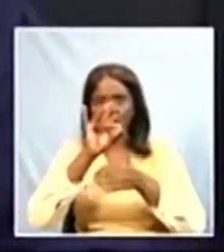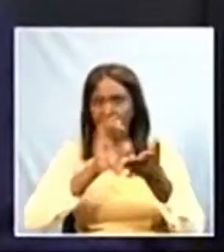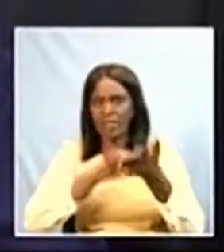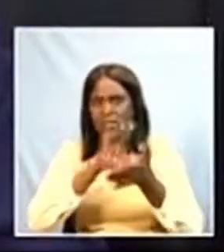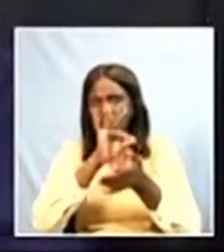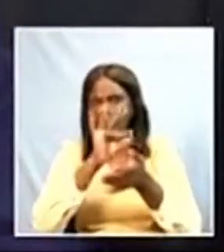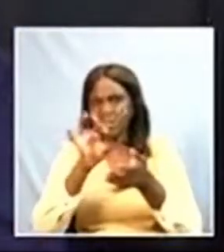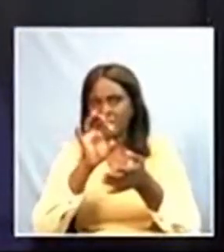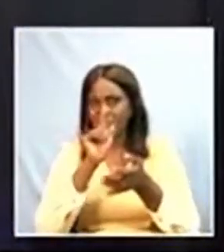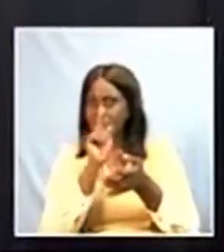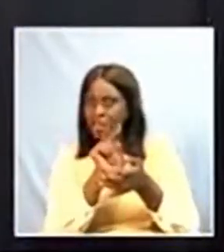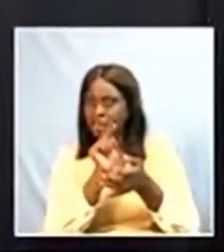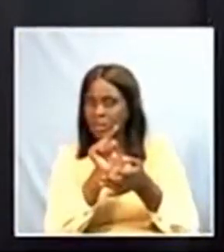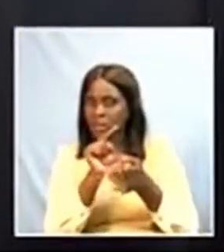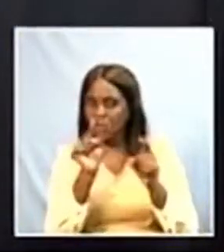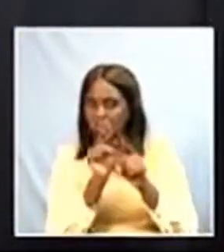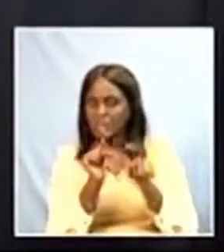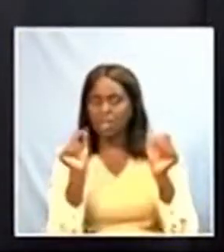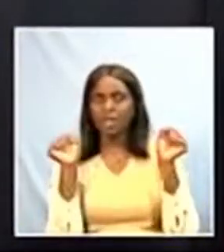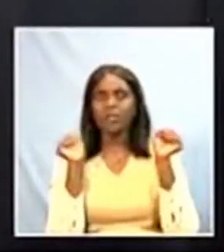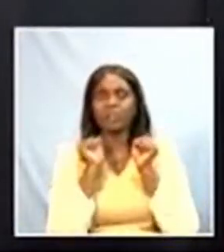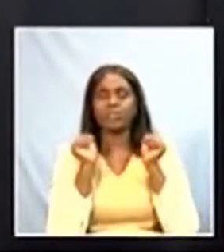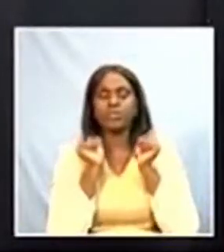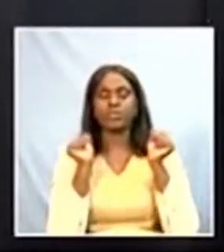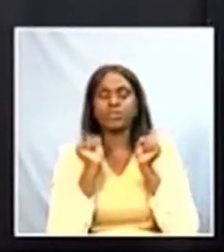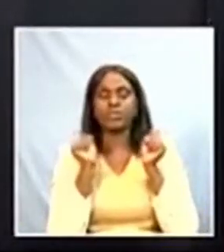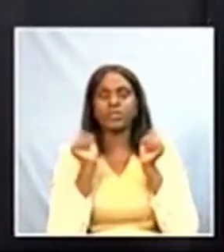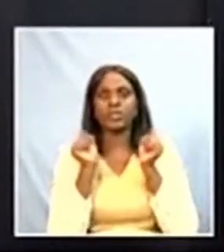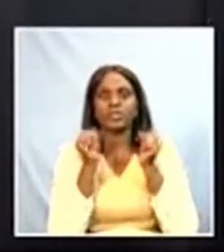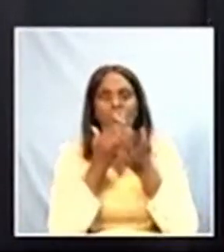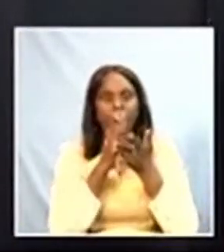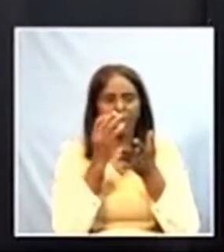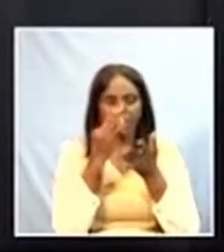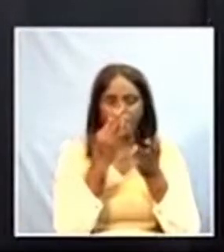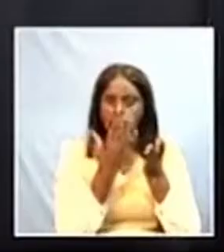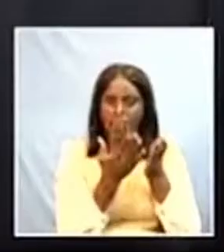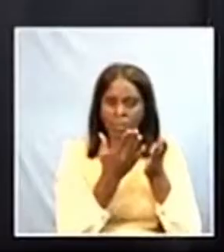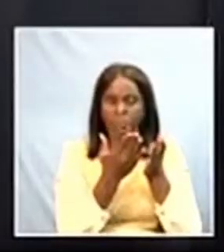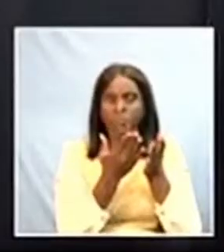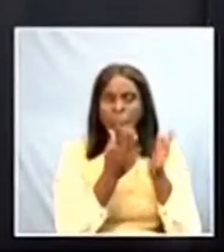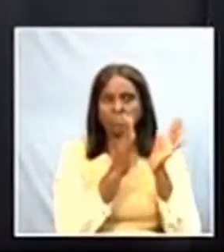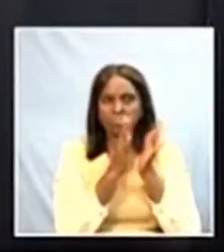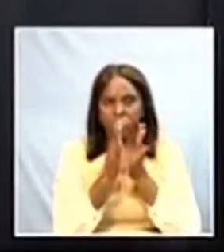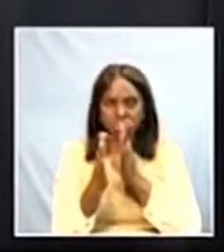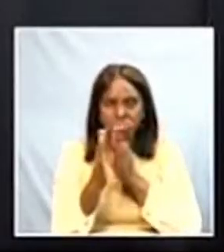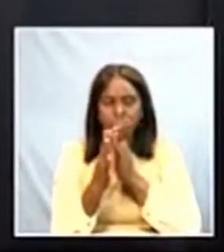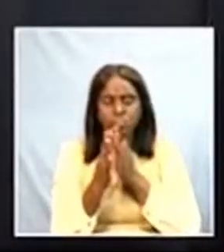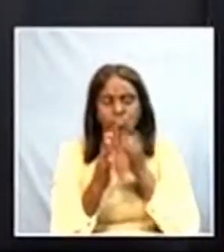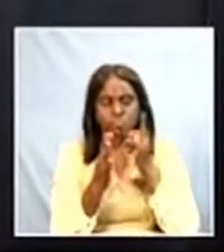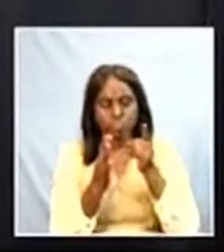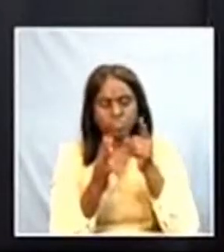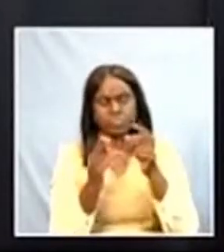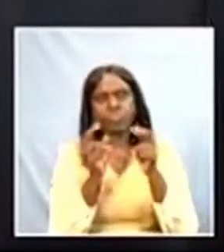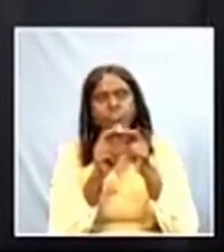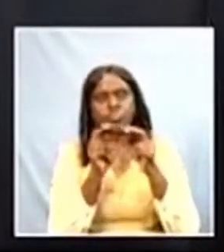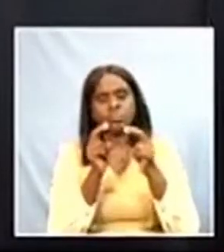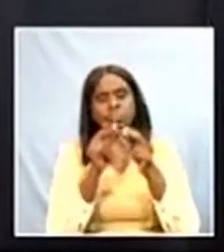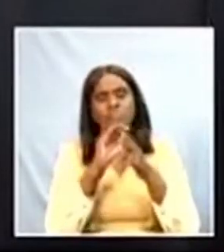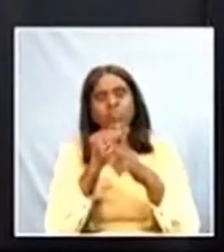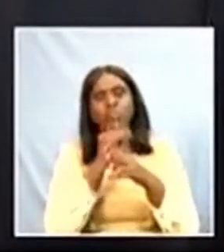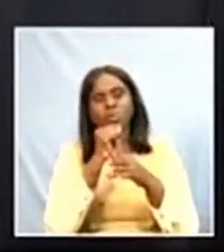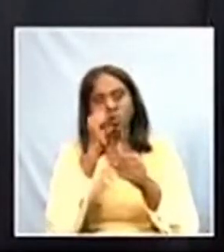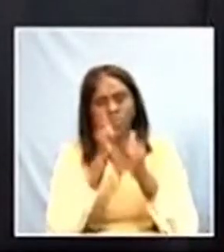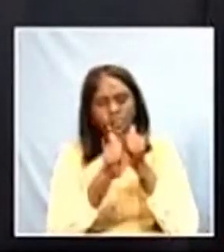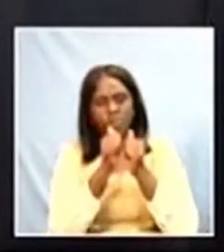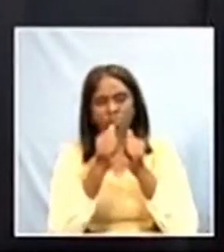8,900. Was the fridge part of the scope of his contract or not?